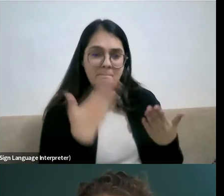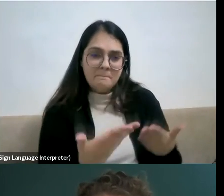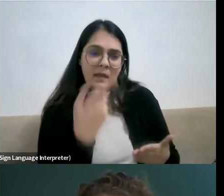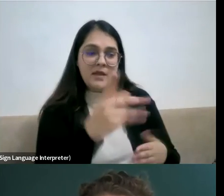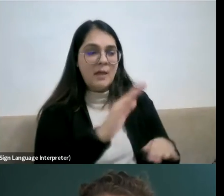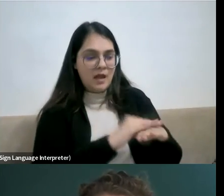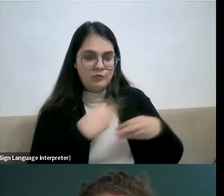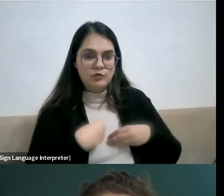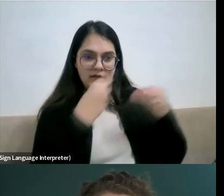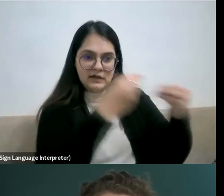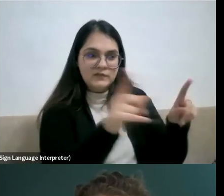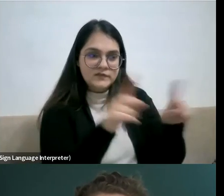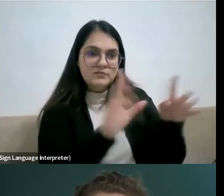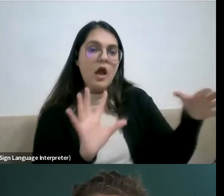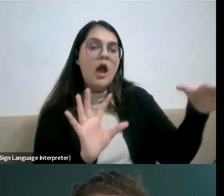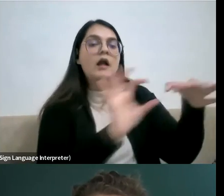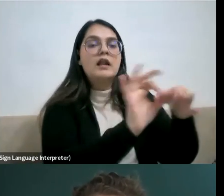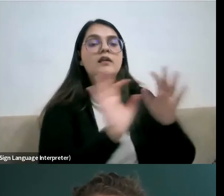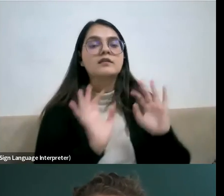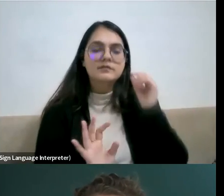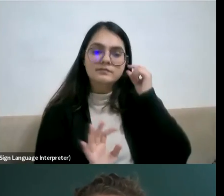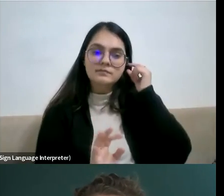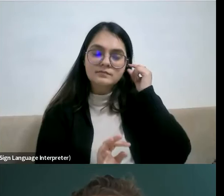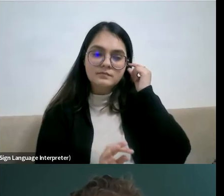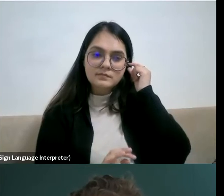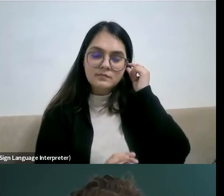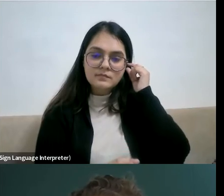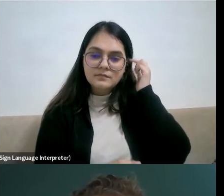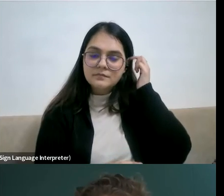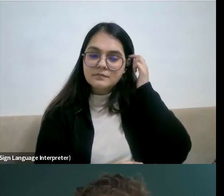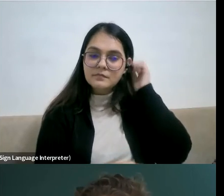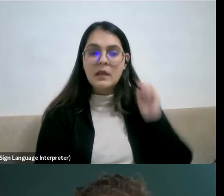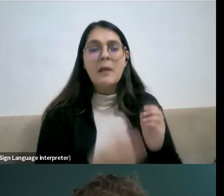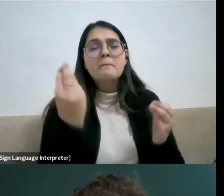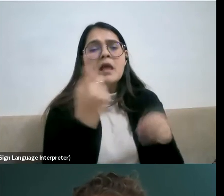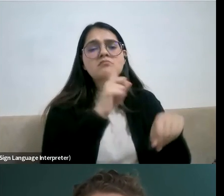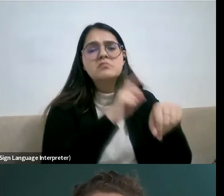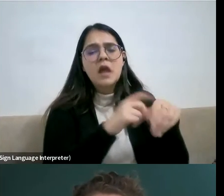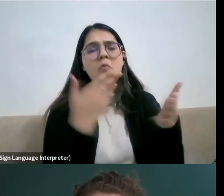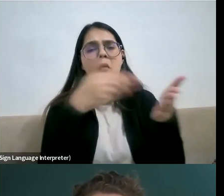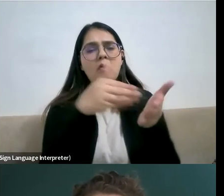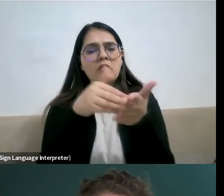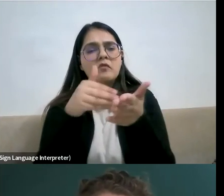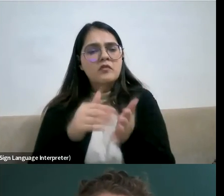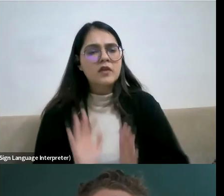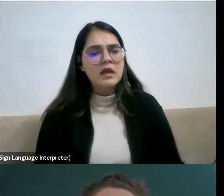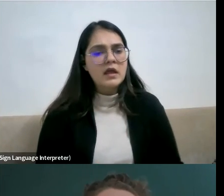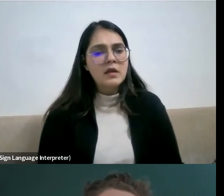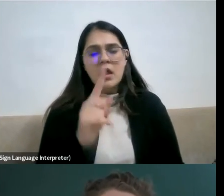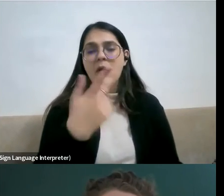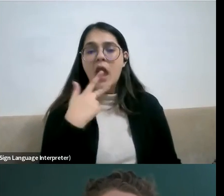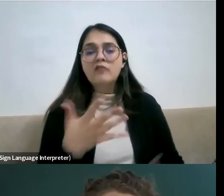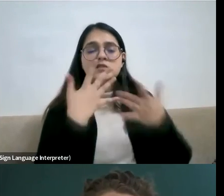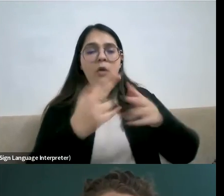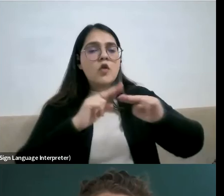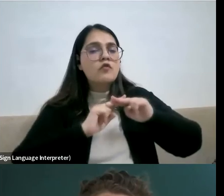served and the facility, and that's how it works when it works. But often they are undercapacitated and under-resourced.